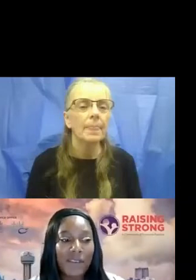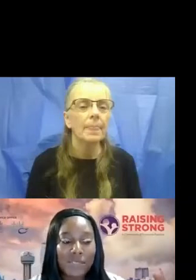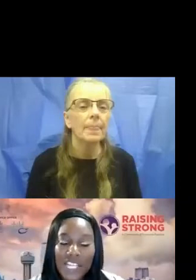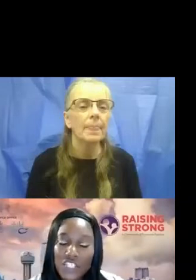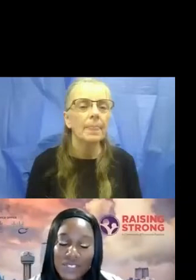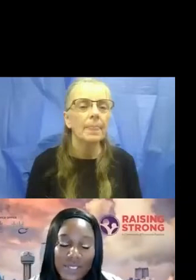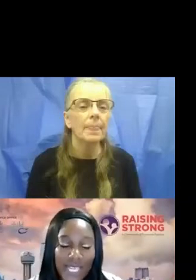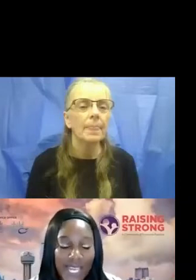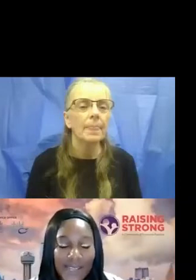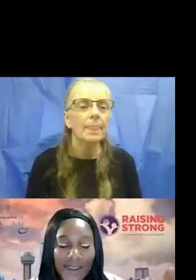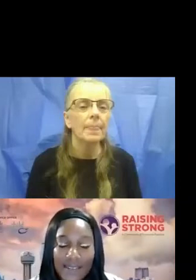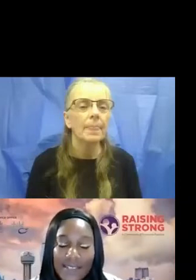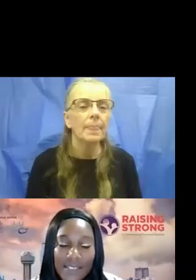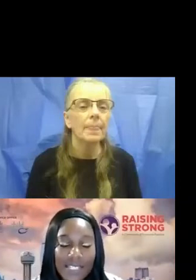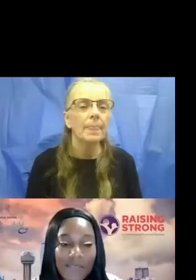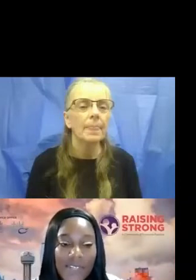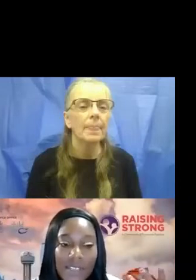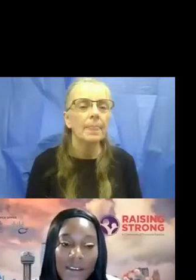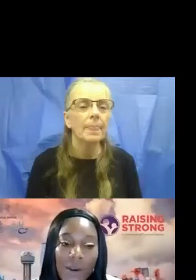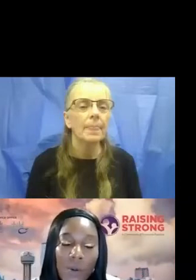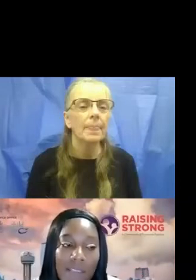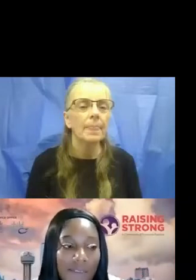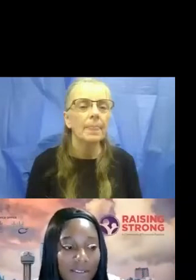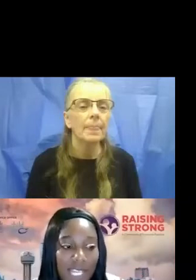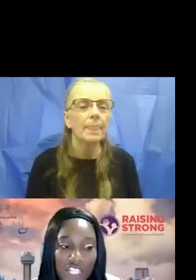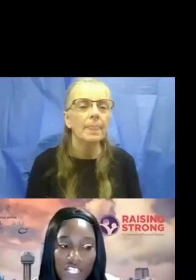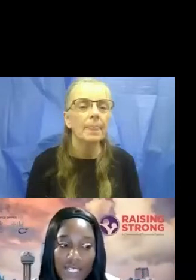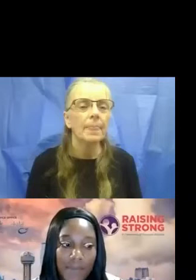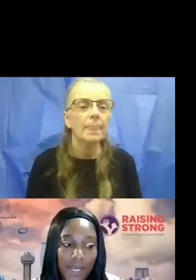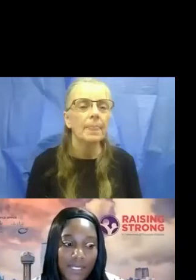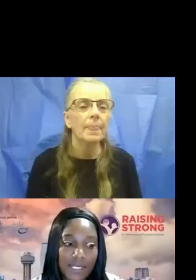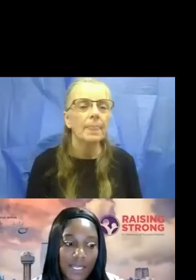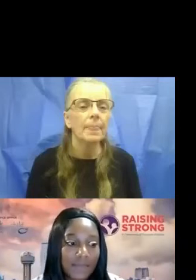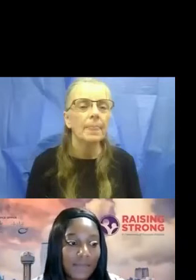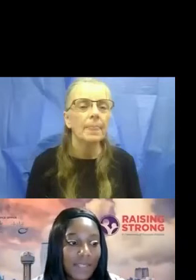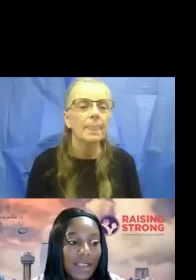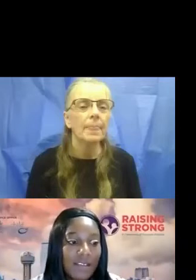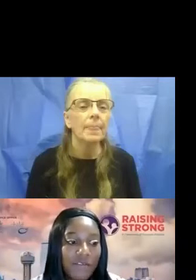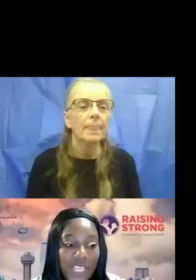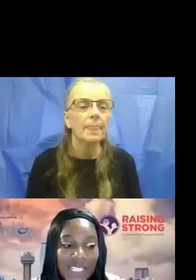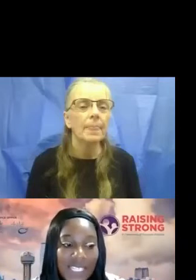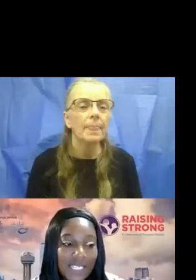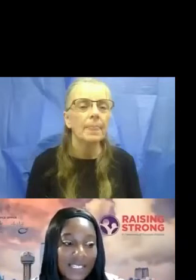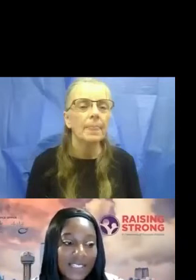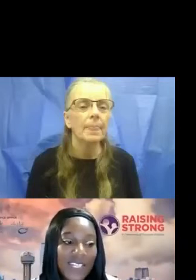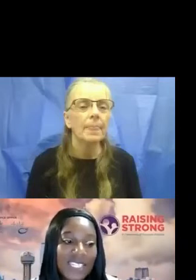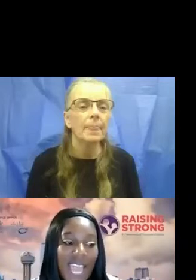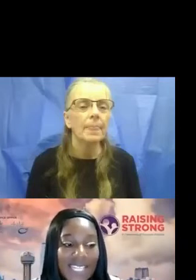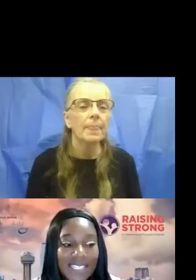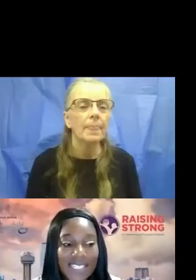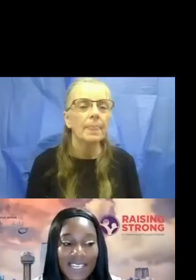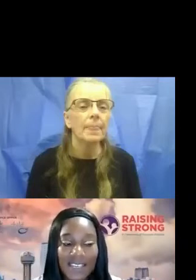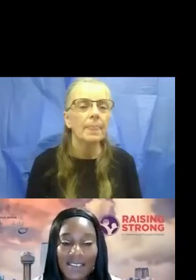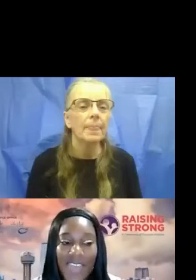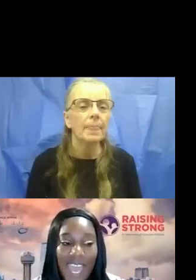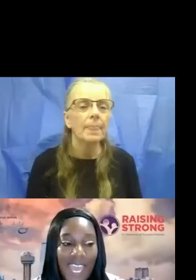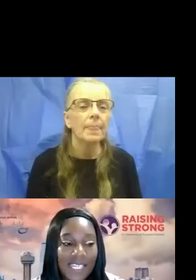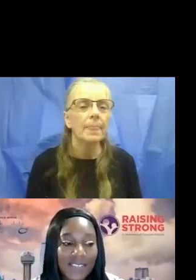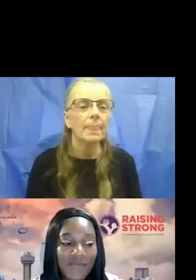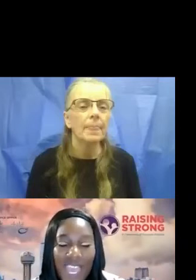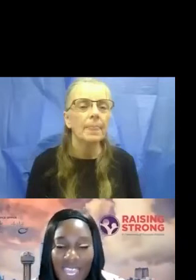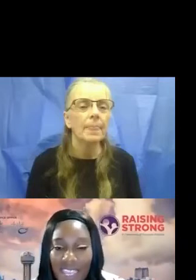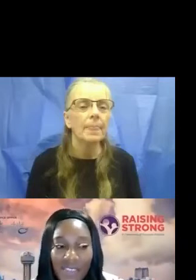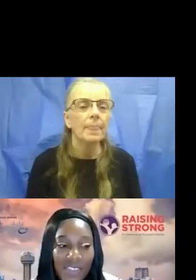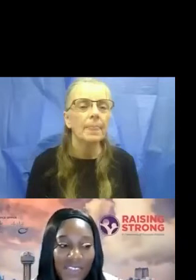that. Foundational. Yes, our nurses gave us a great foundation in parenting. Feelings, fantastic,